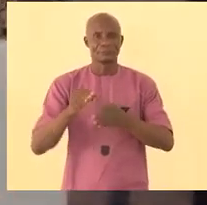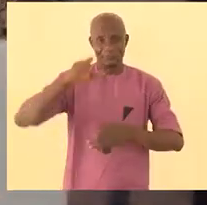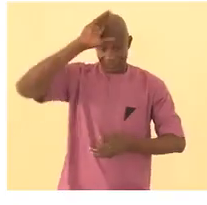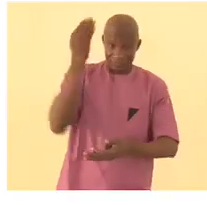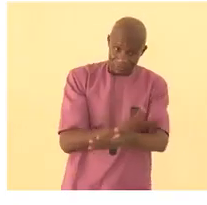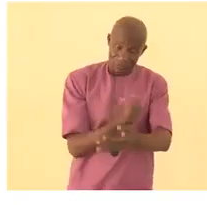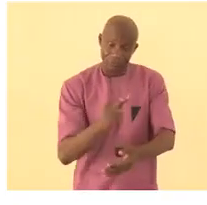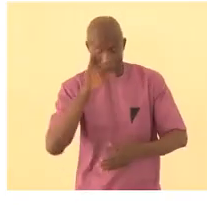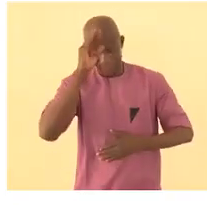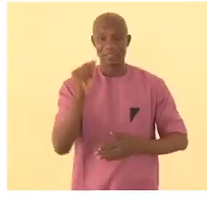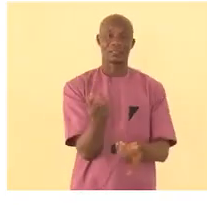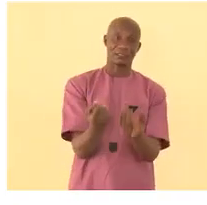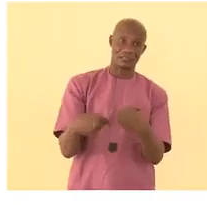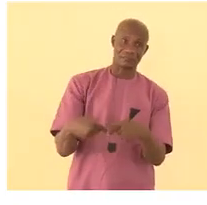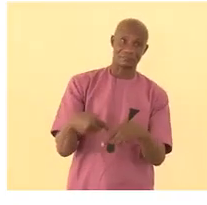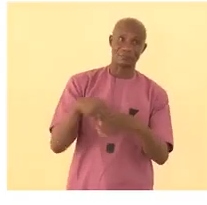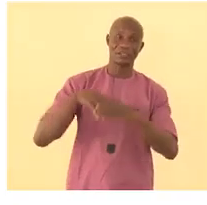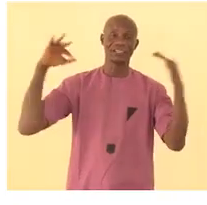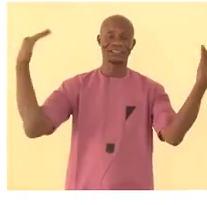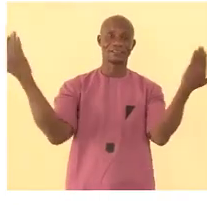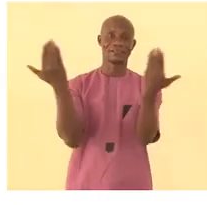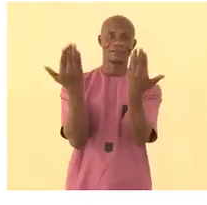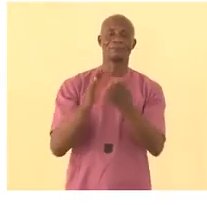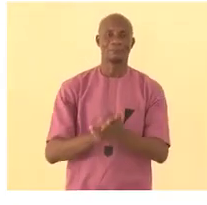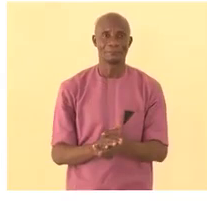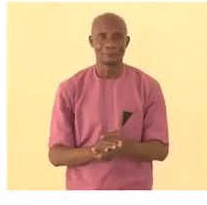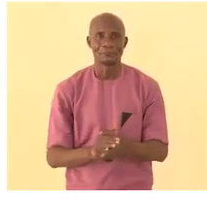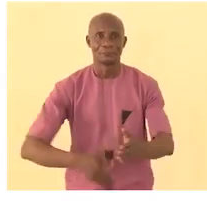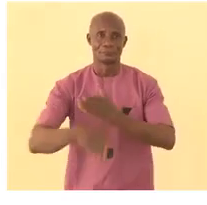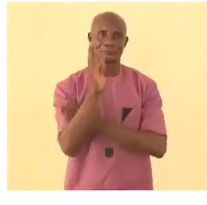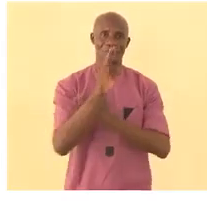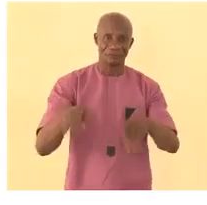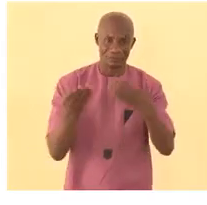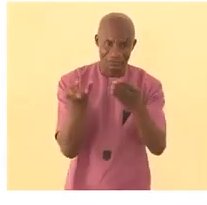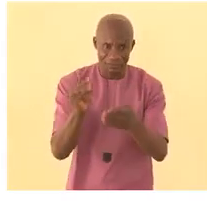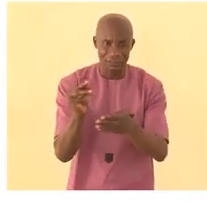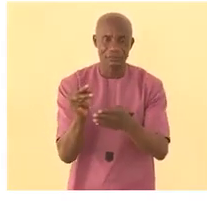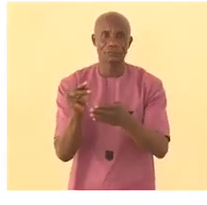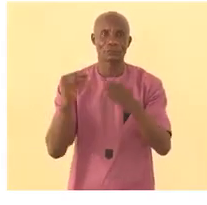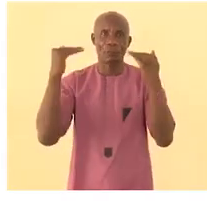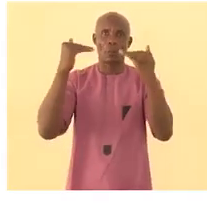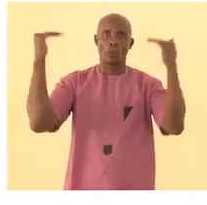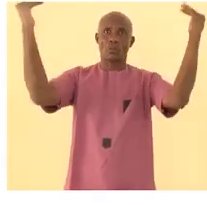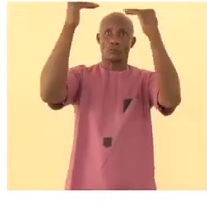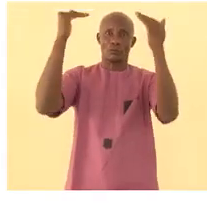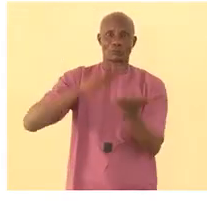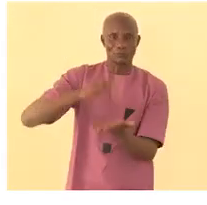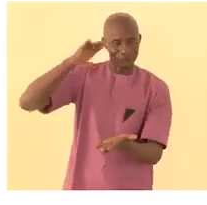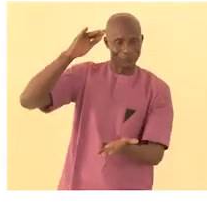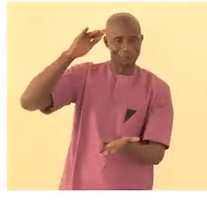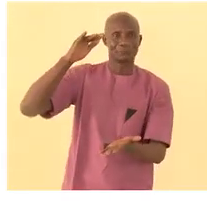"The Son of Man comes in the clouds. God gives him dominion,